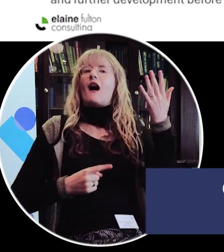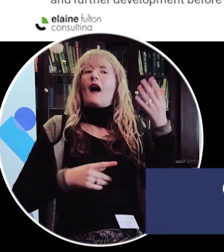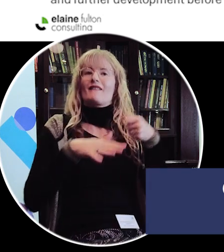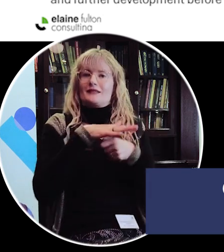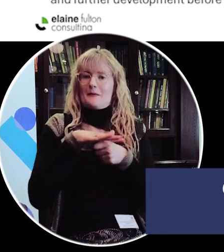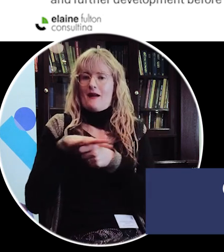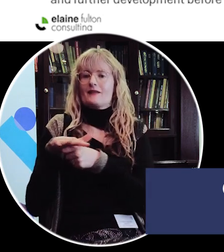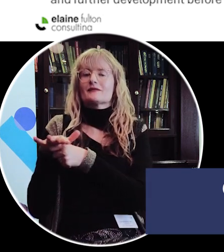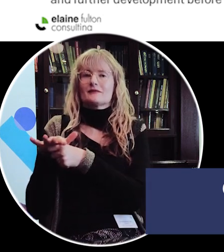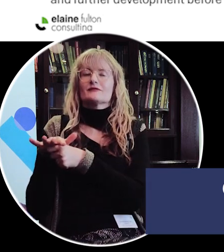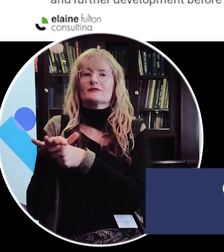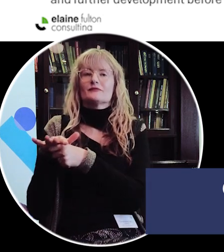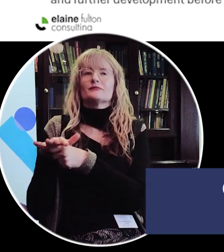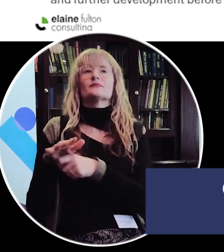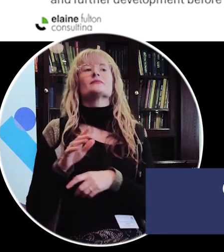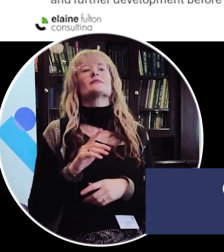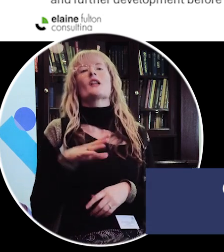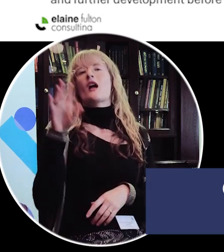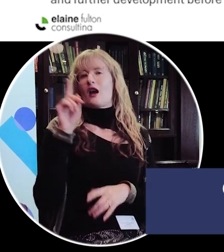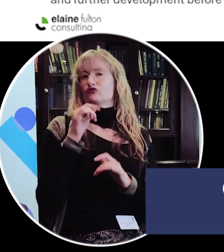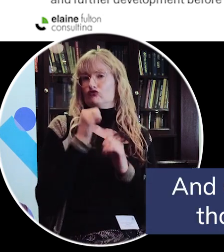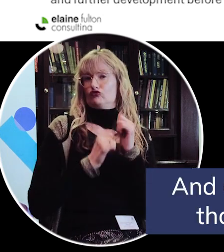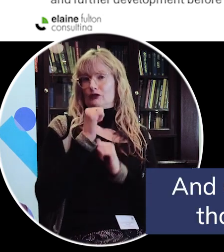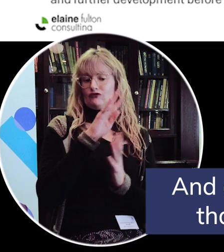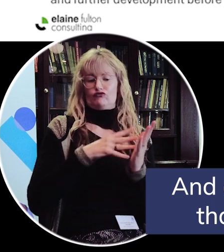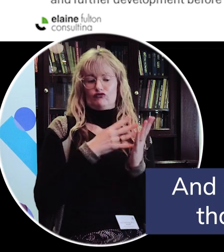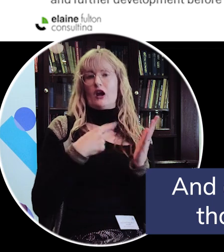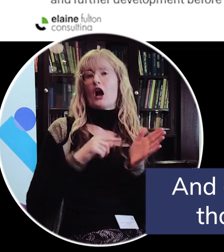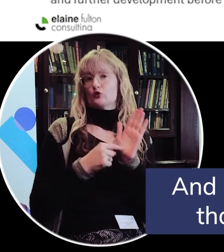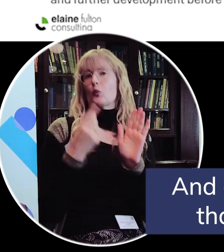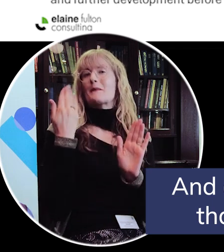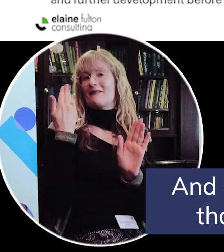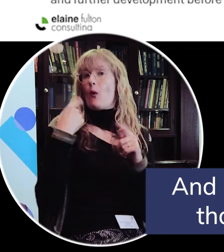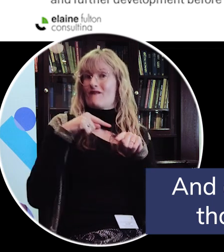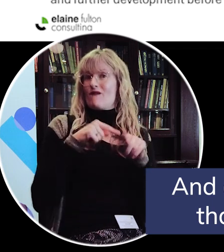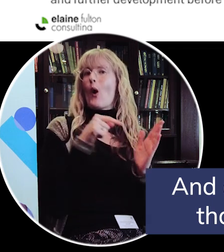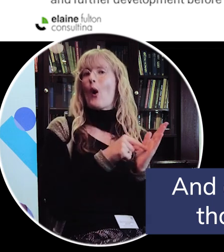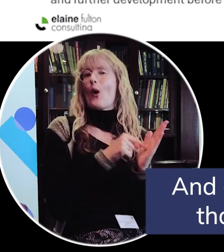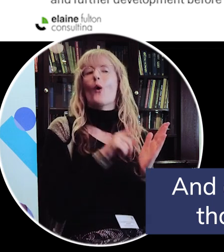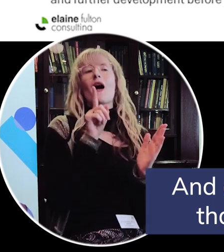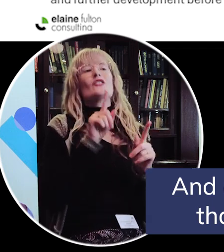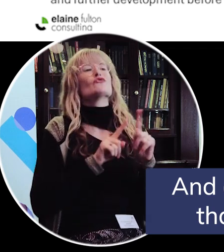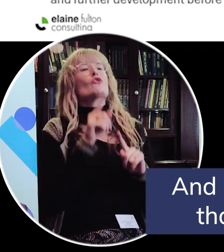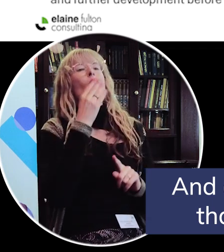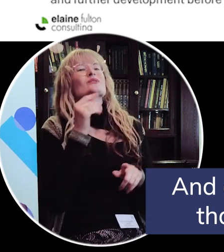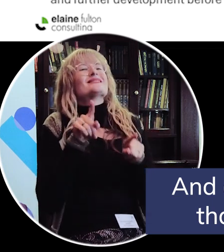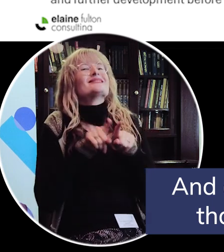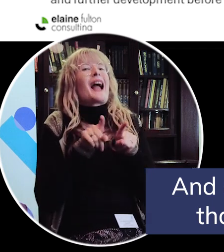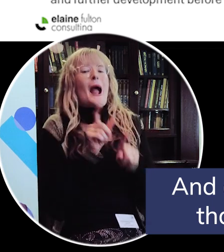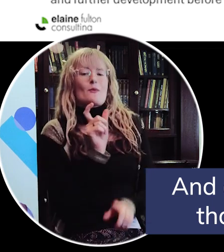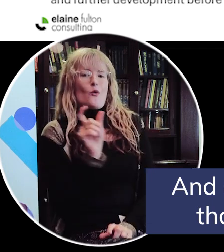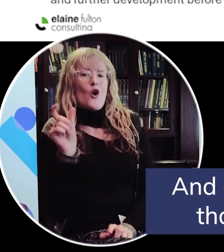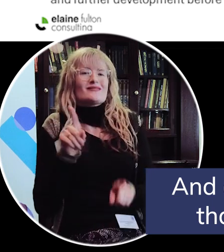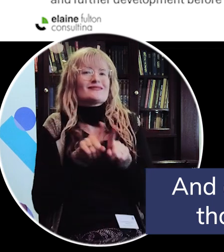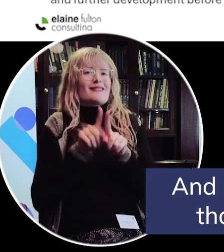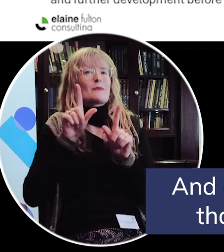stick with that structure that I showed you a moment ago, and also attempt to use the language and terminology that wider